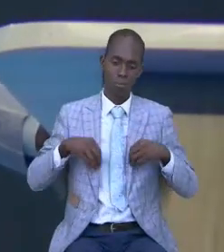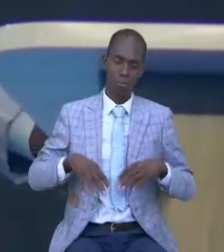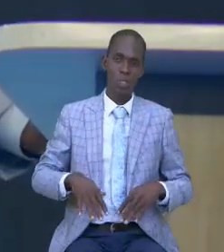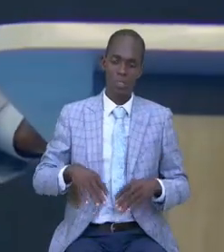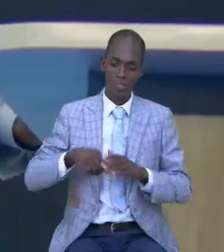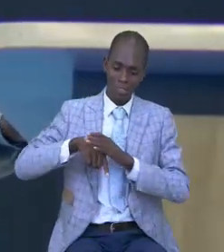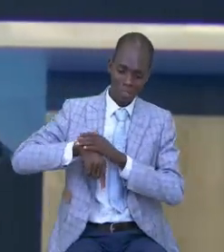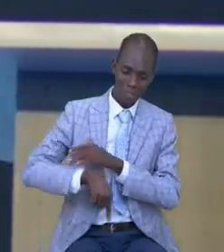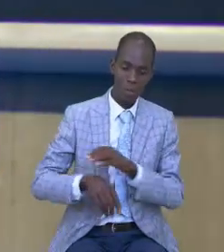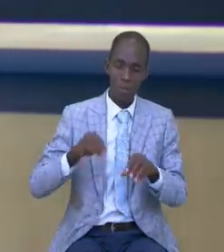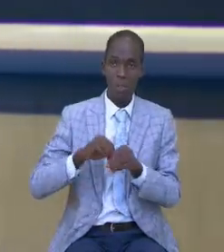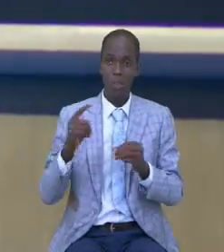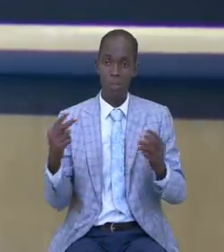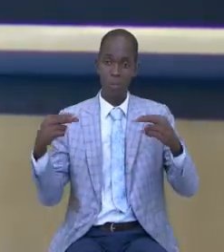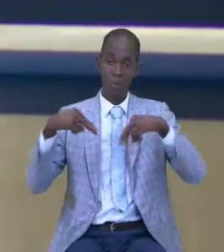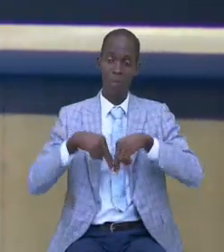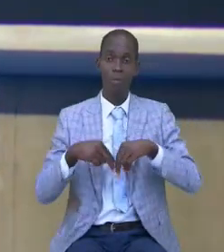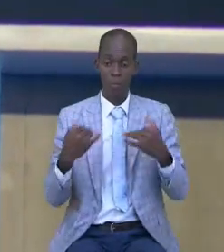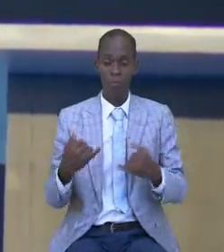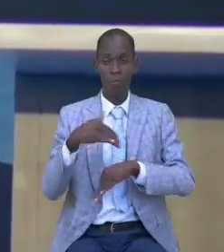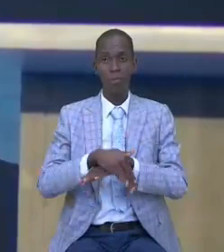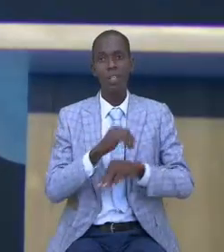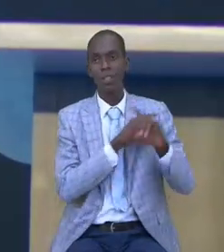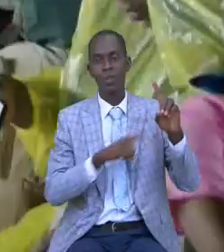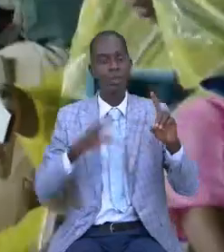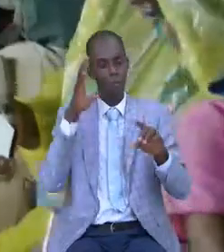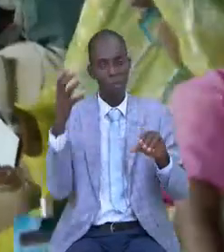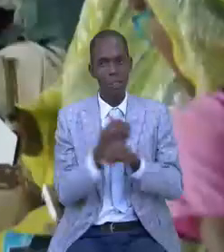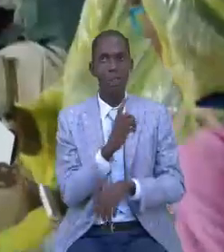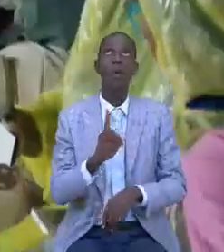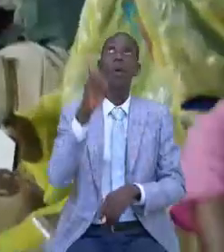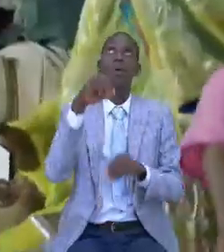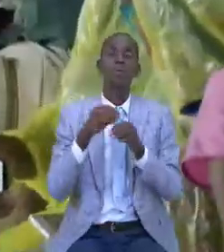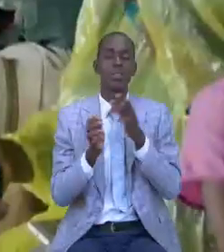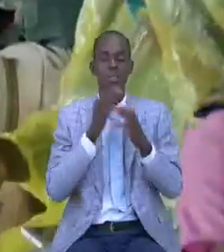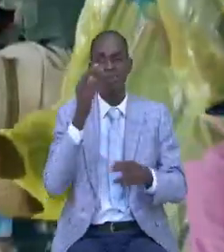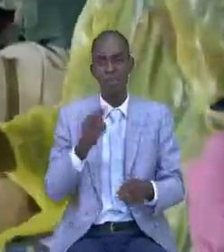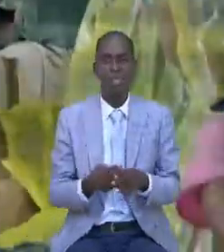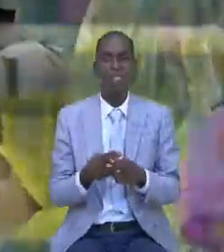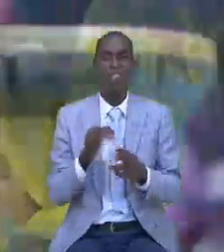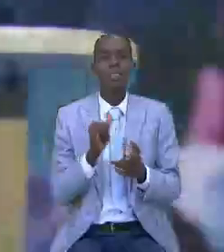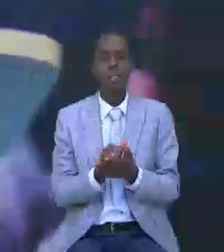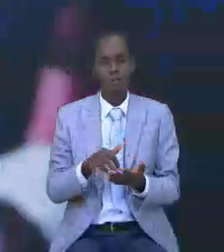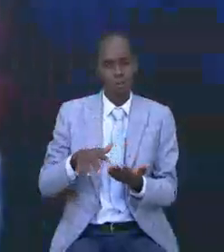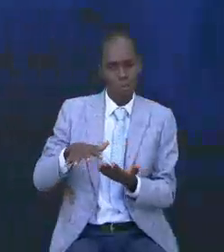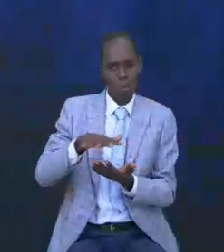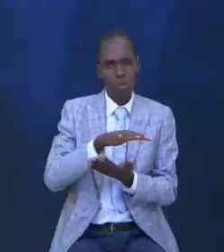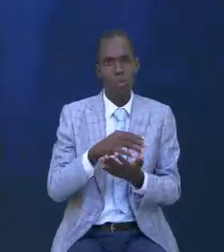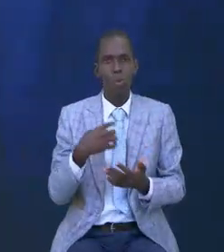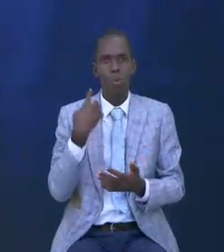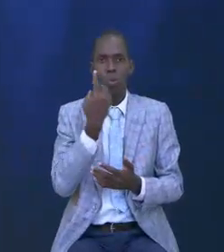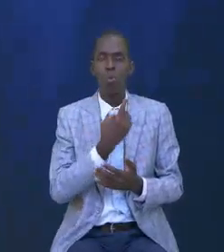valley, tonight is the night the Lord will lift you up. That those which